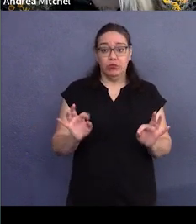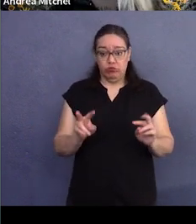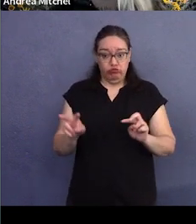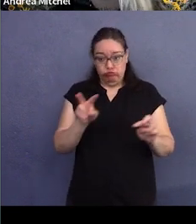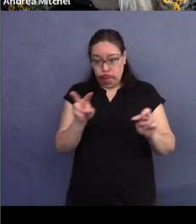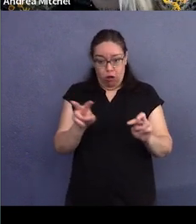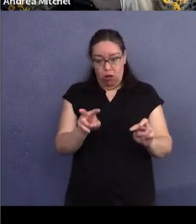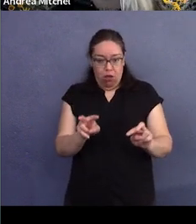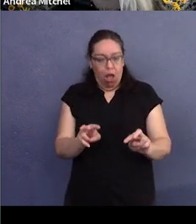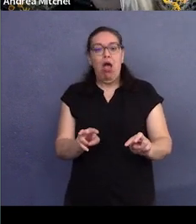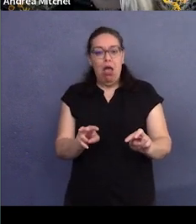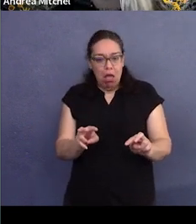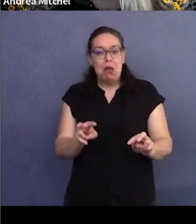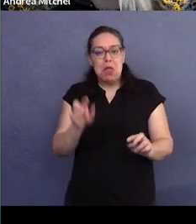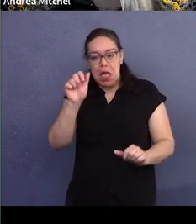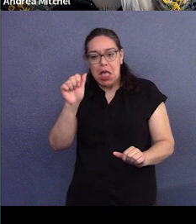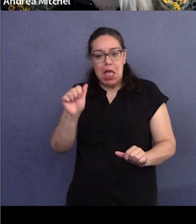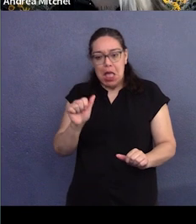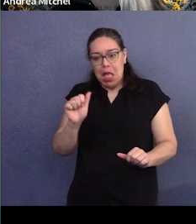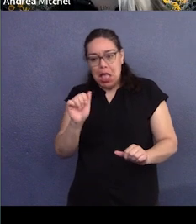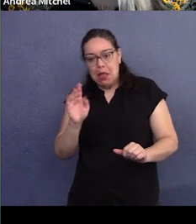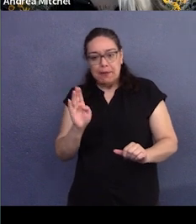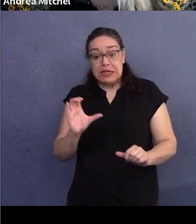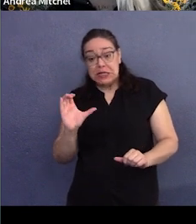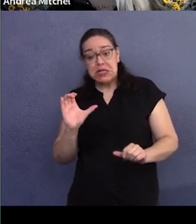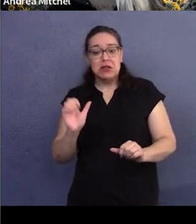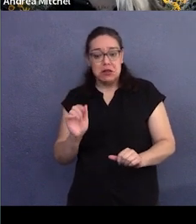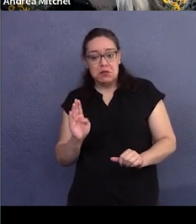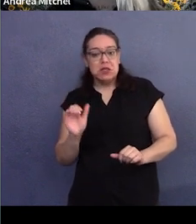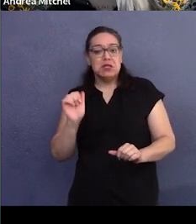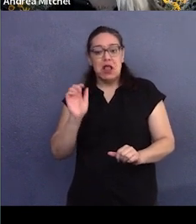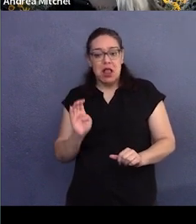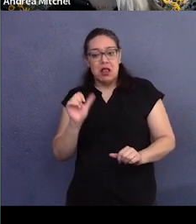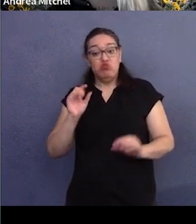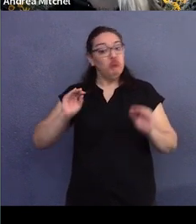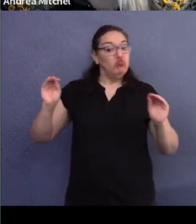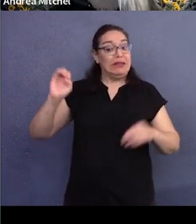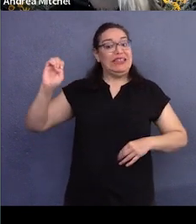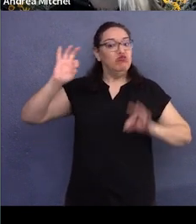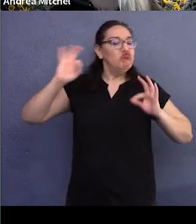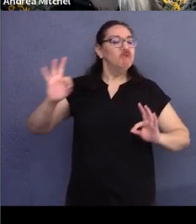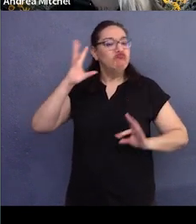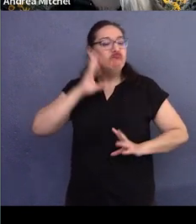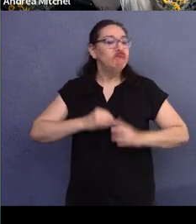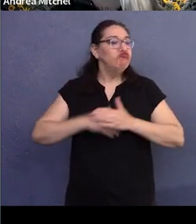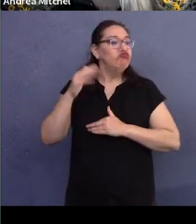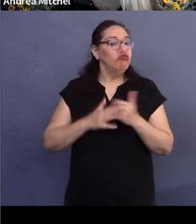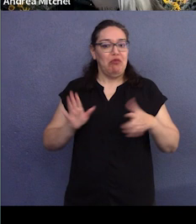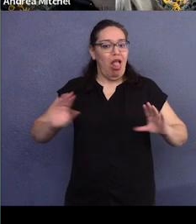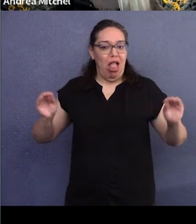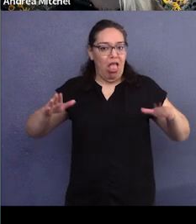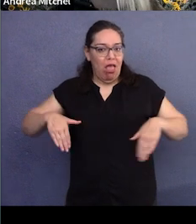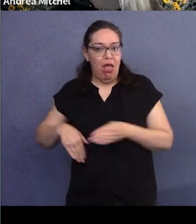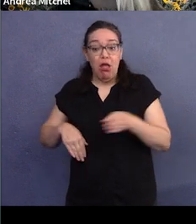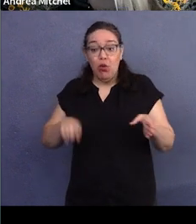Got some A's, C's, B's. Okay, good. Nobody's oh so comfortable yet. And you A's,